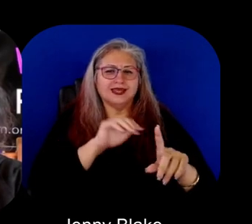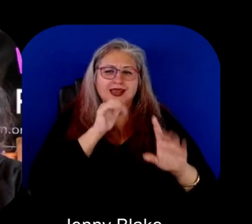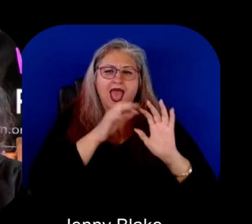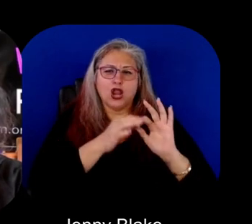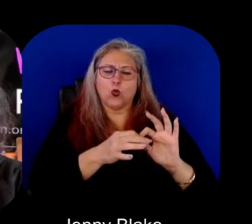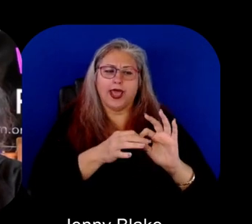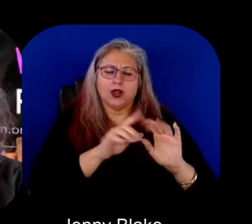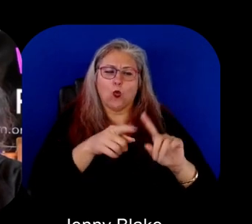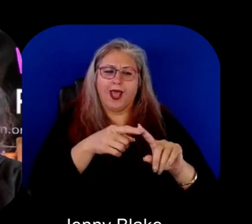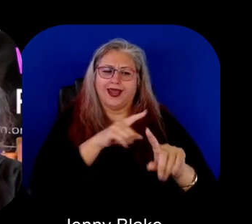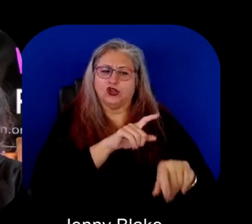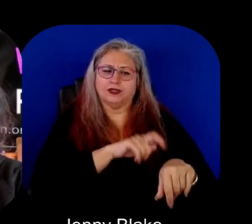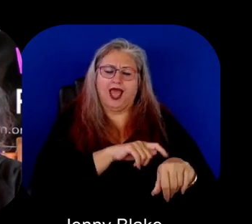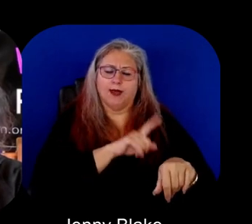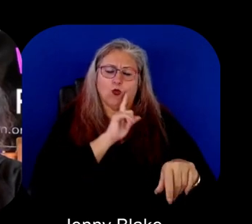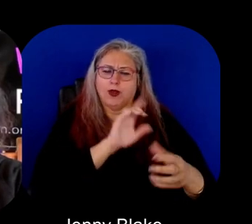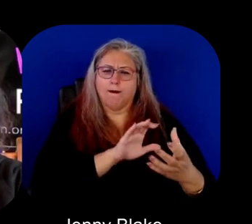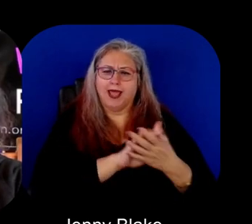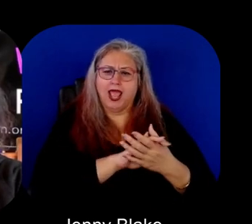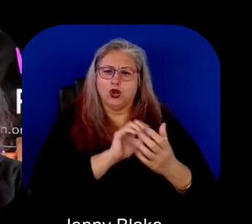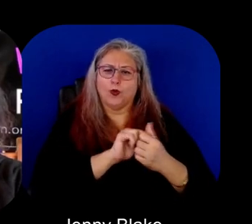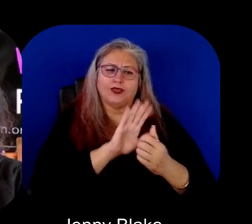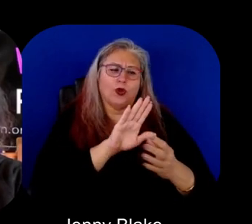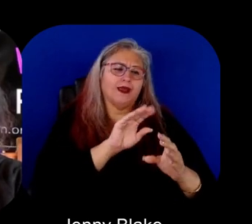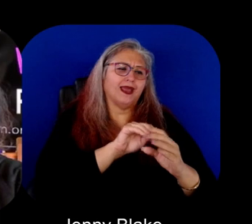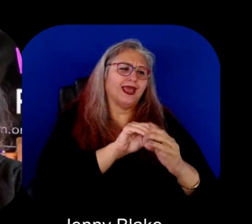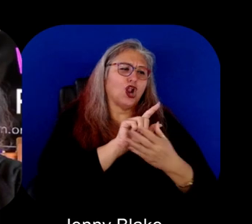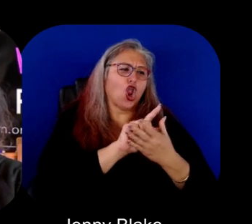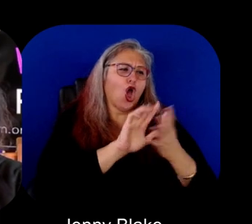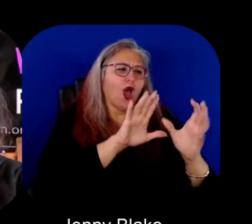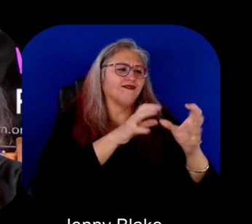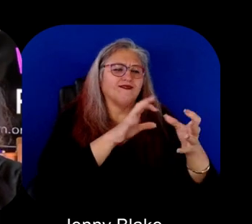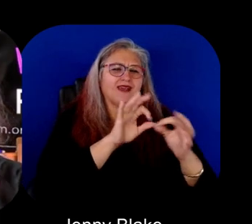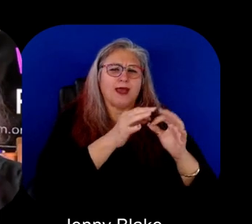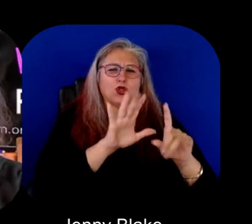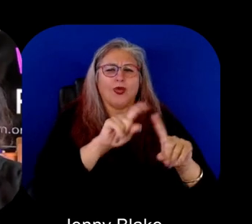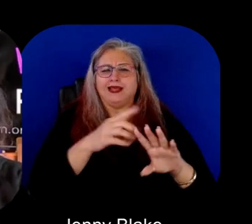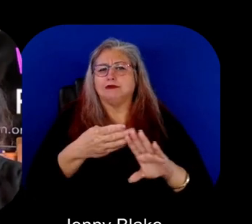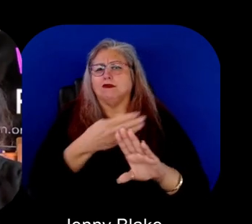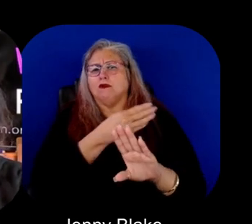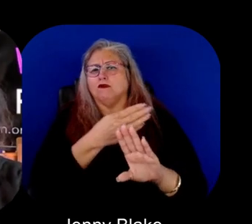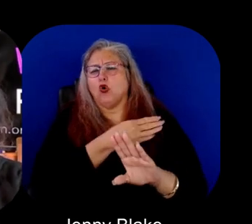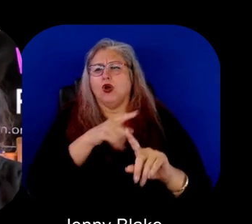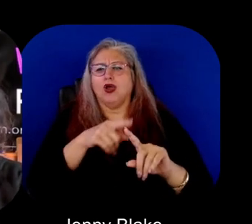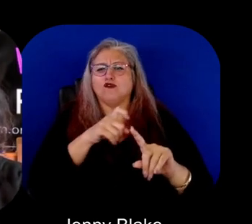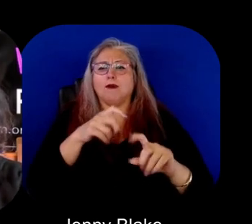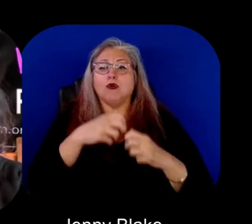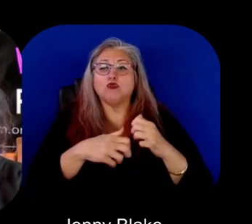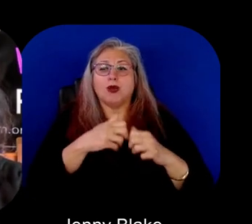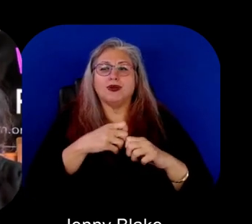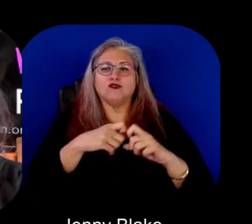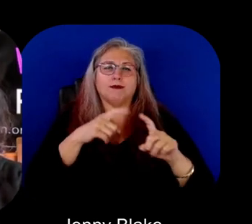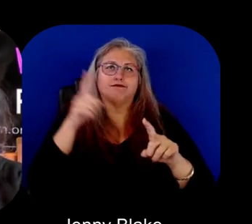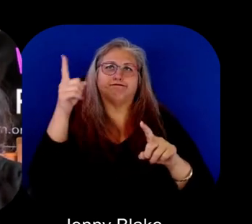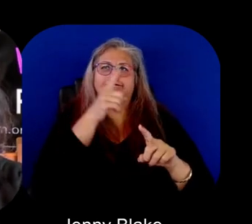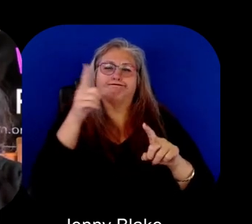related to when she got married and with her in-laws or that. It was way before. It was from the problems that mother